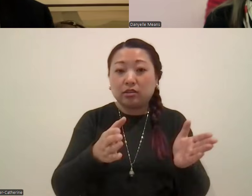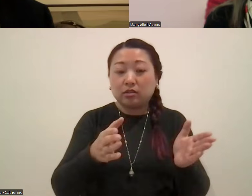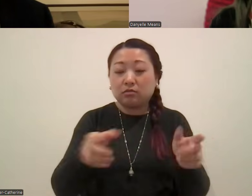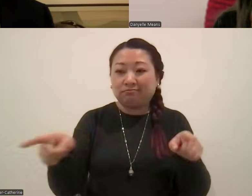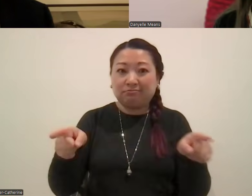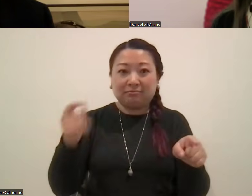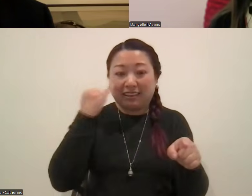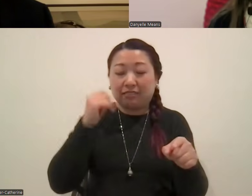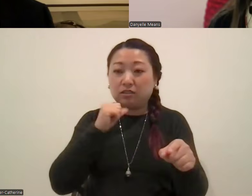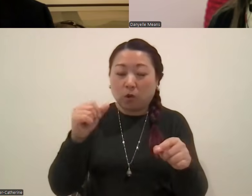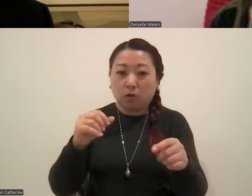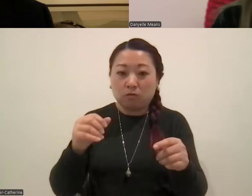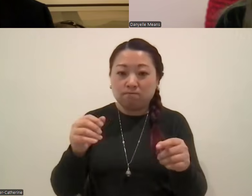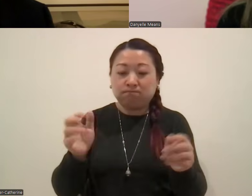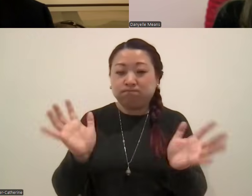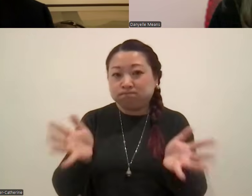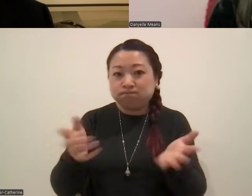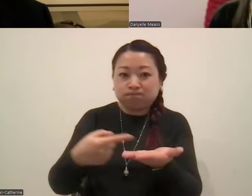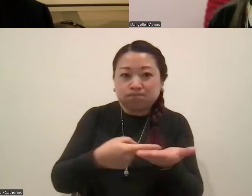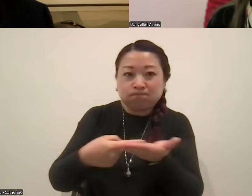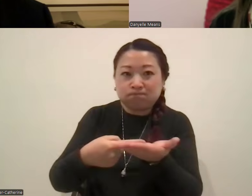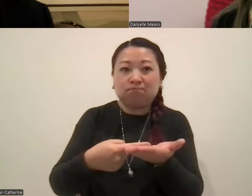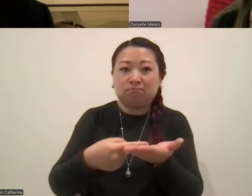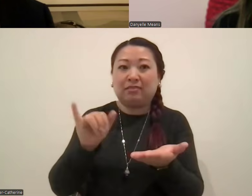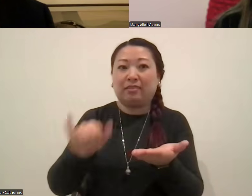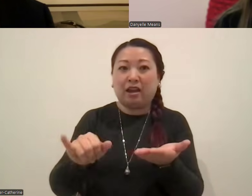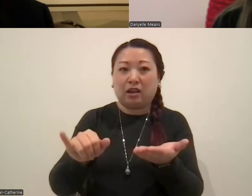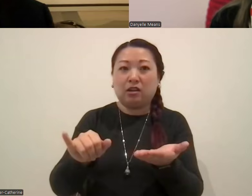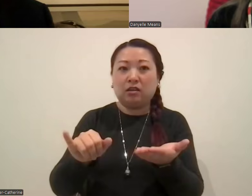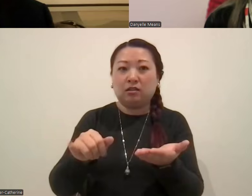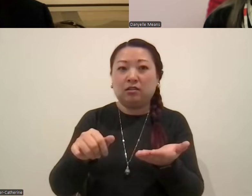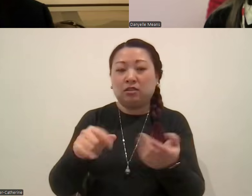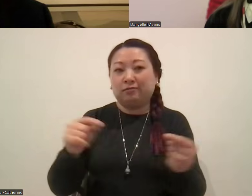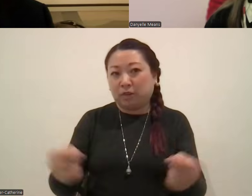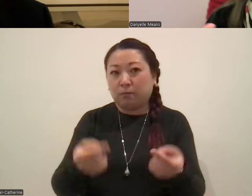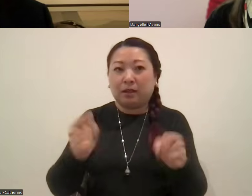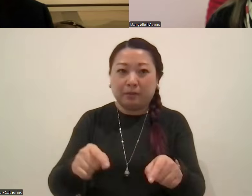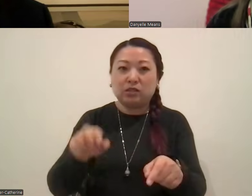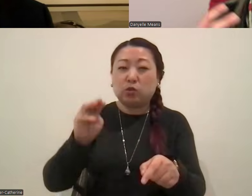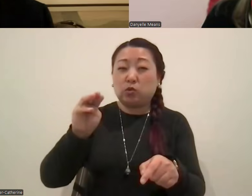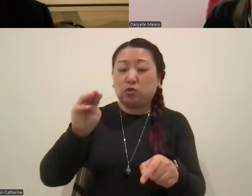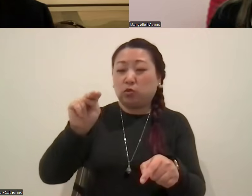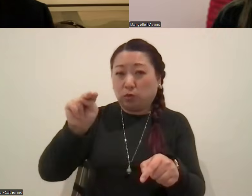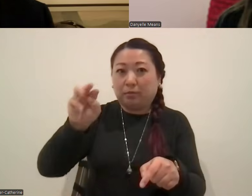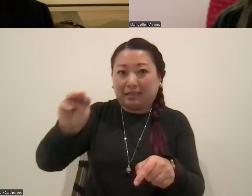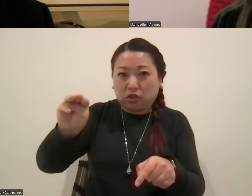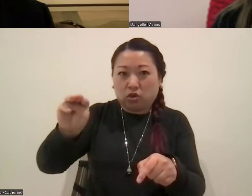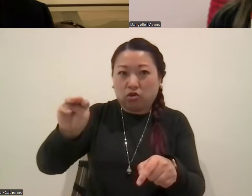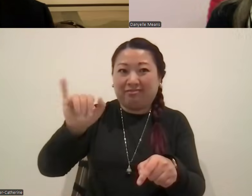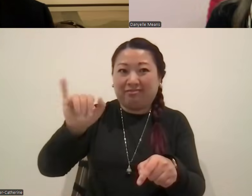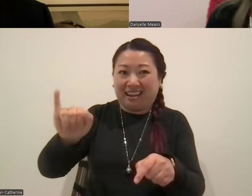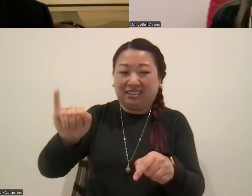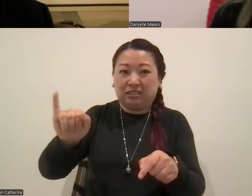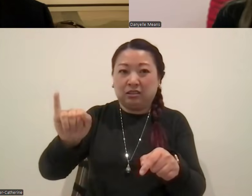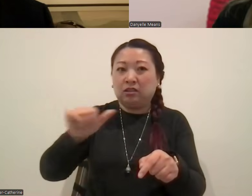for many, many years. I really do not want to imply that this is the fault of